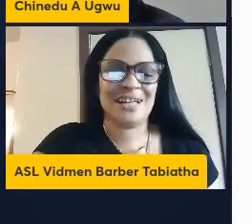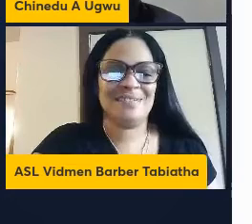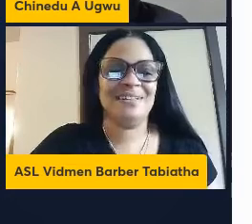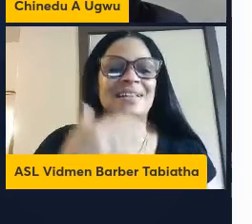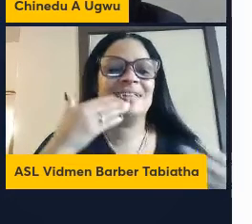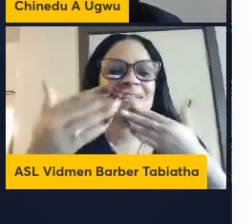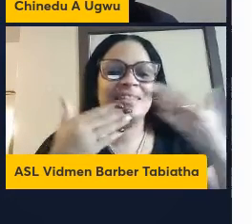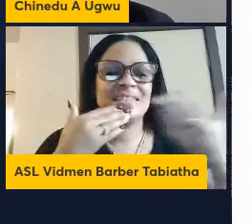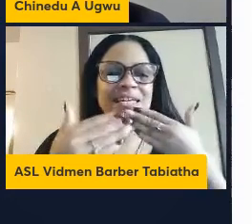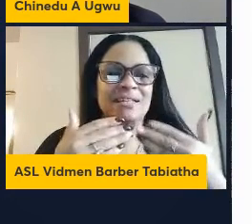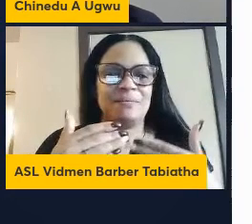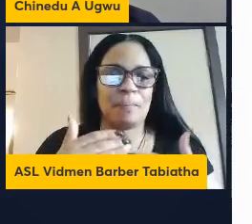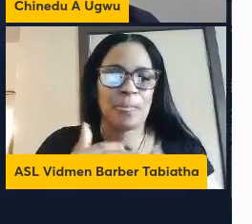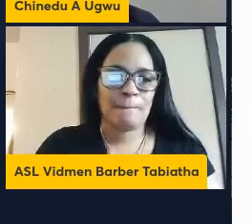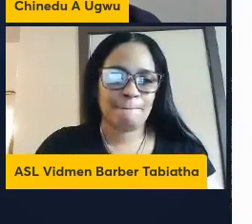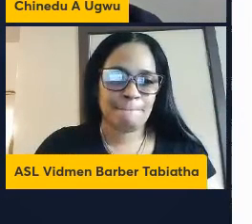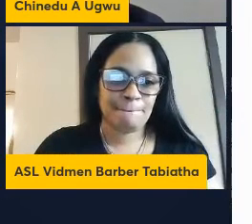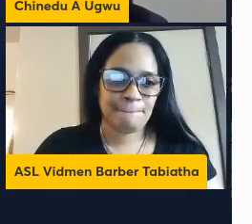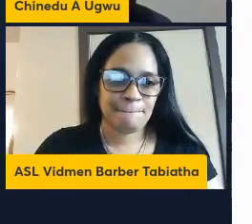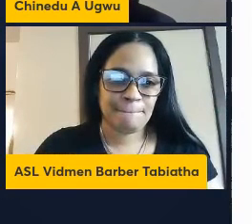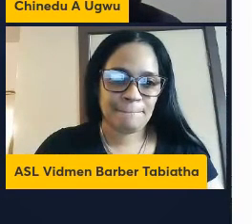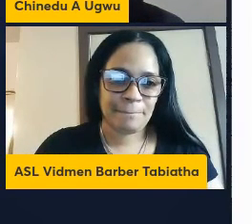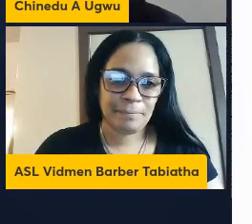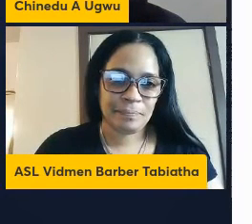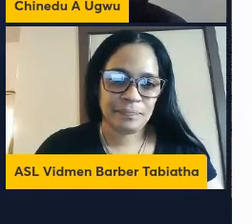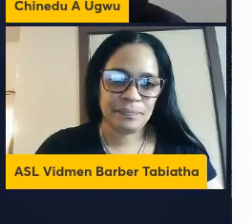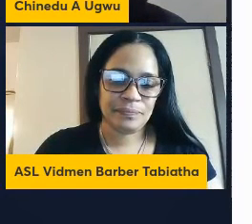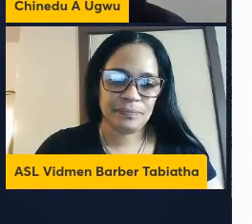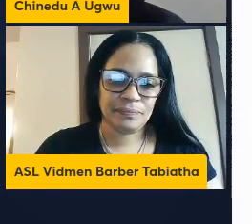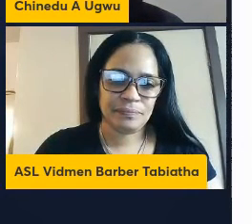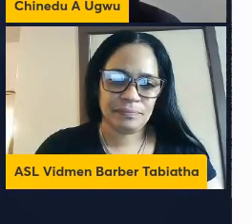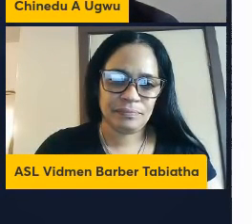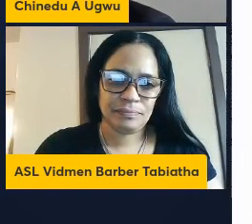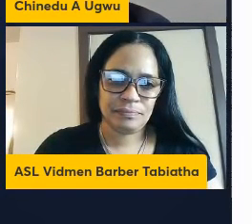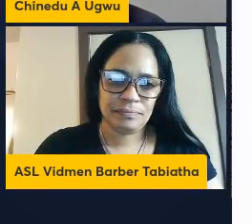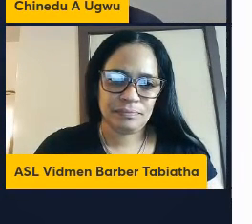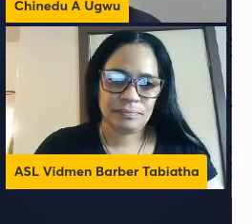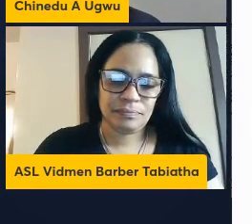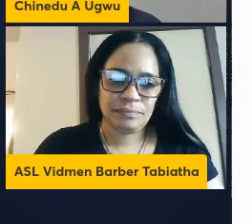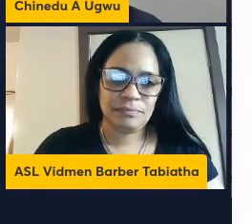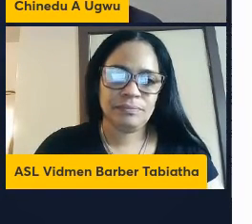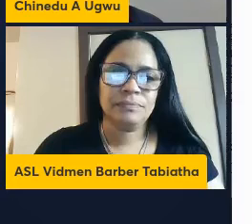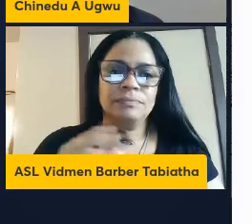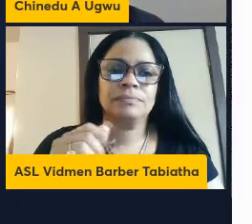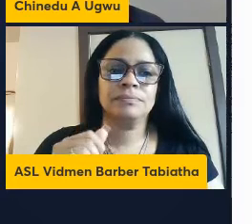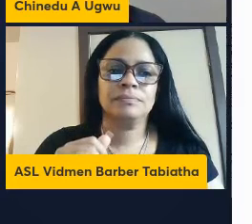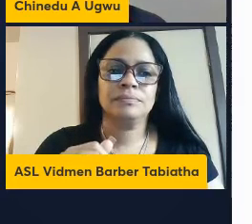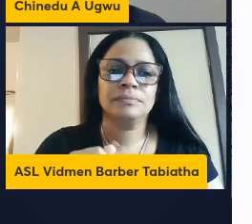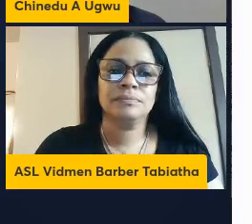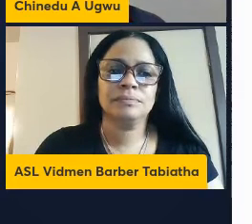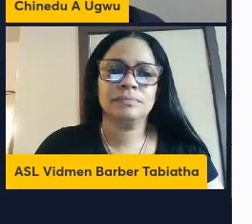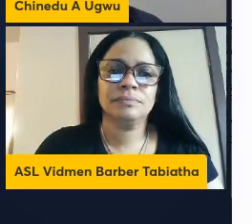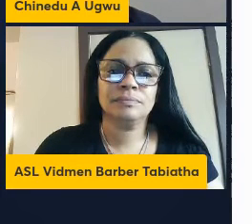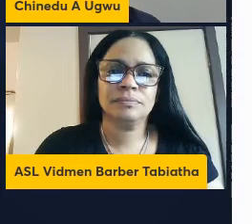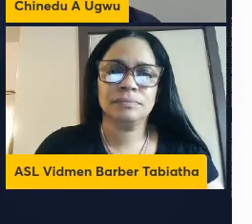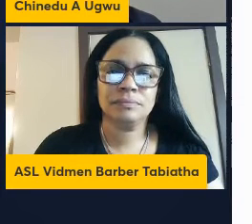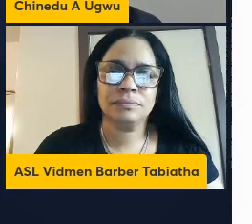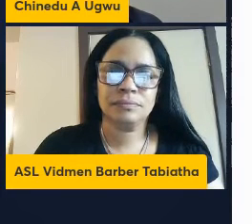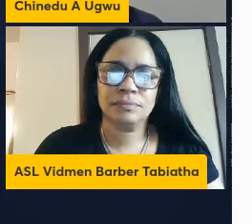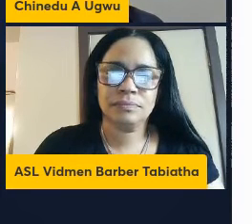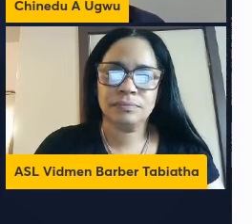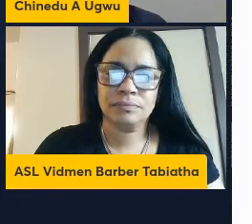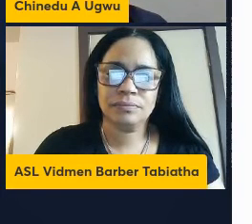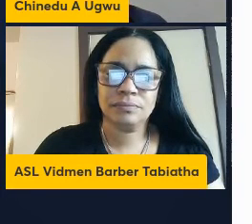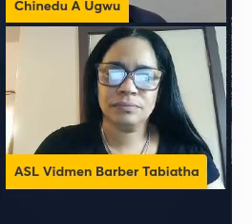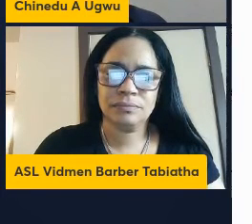Thank you for the introduction. And thanks, everyone. So I'm just going to tell the story of the work we're doing at African Center of Excellence for Genomics of